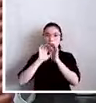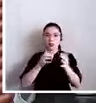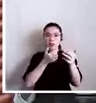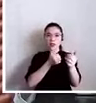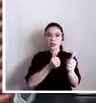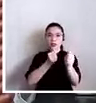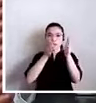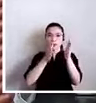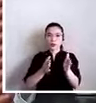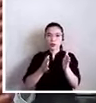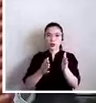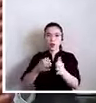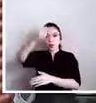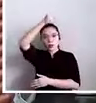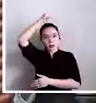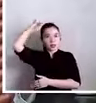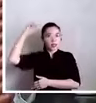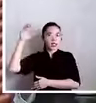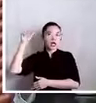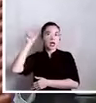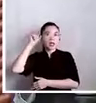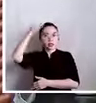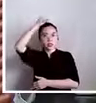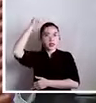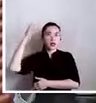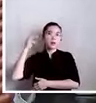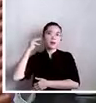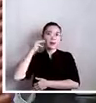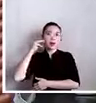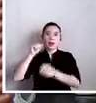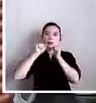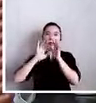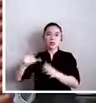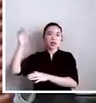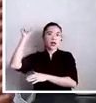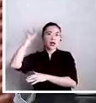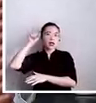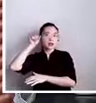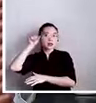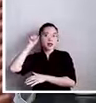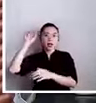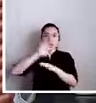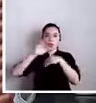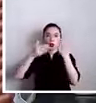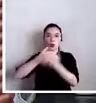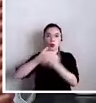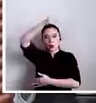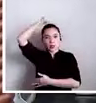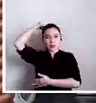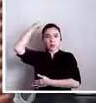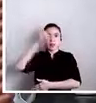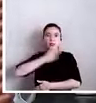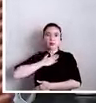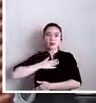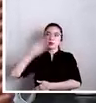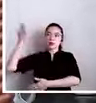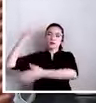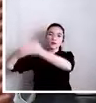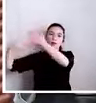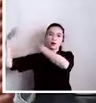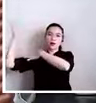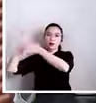with Saint Augustine, Saint Monica, Blessed Anthony, and all the saints who have pleased you throughout the ages, we may merit to be